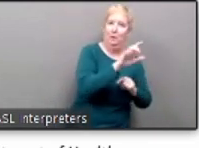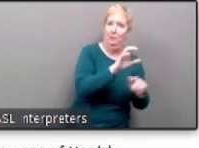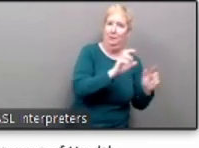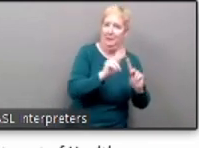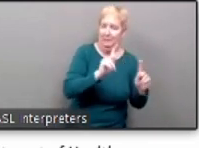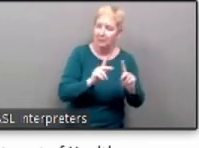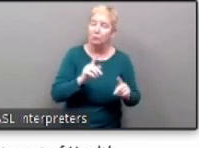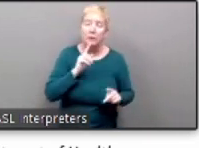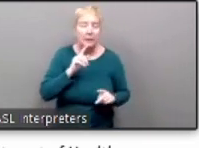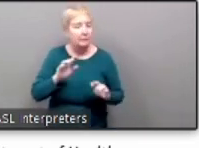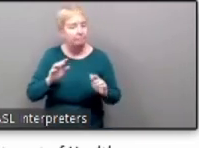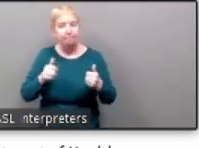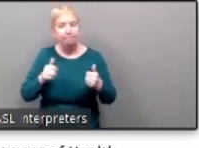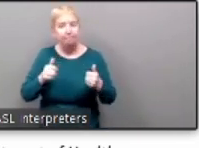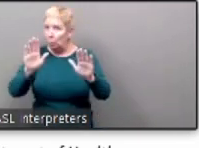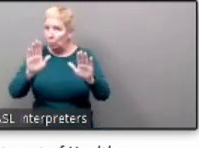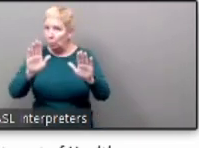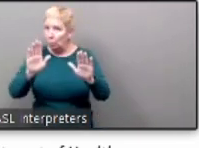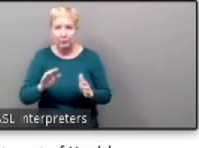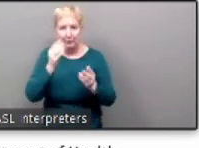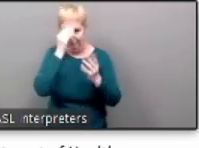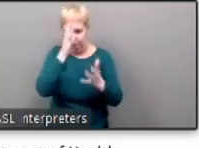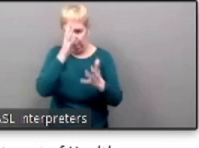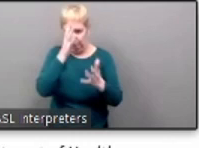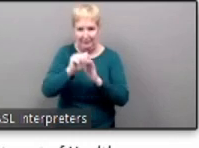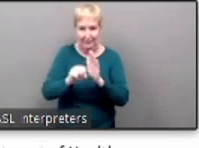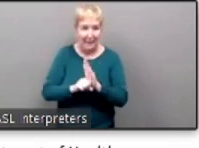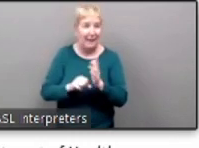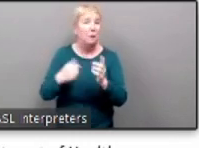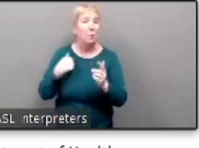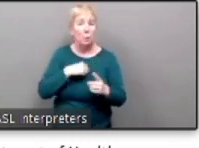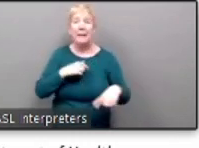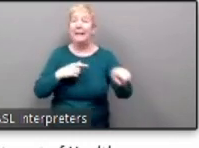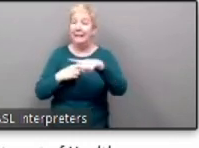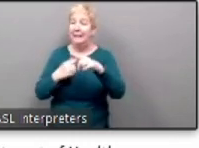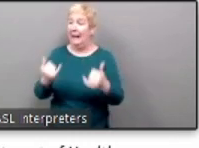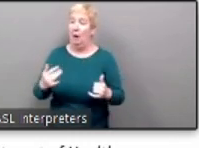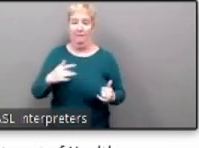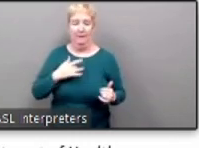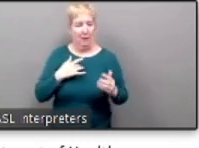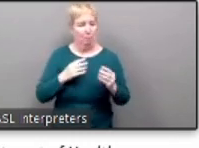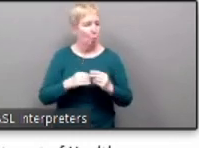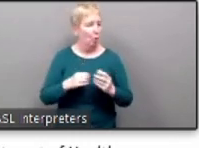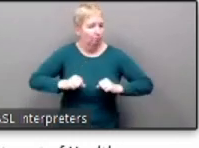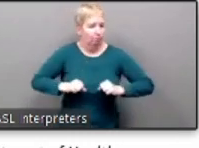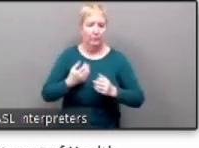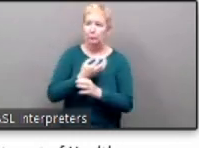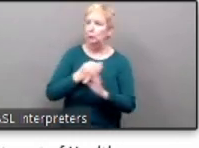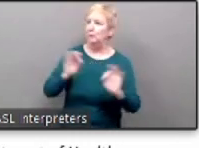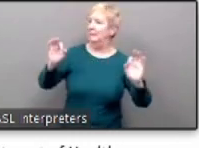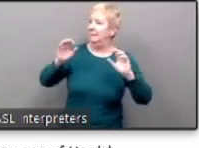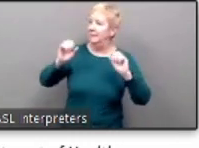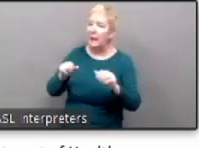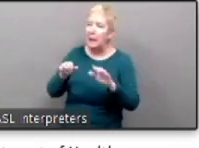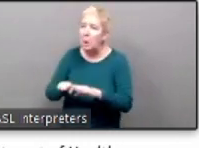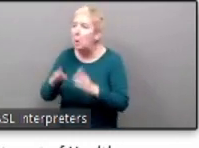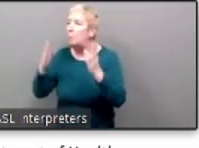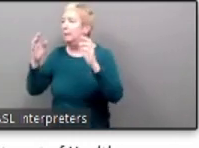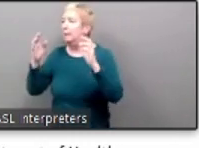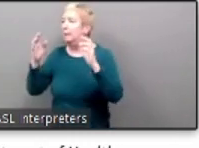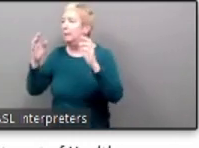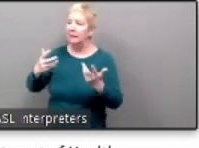for the state, and allows us a lot more freedom, I think, to reopen and do some other things to ensure